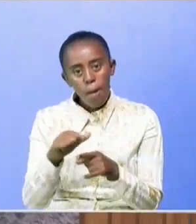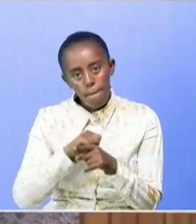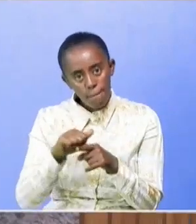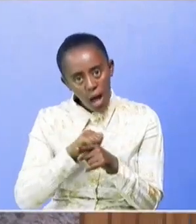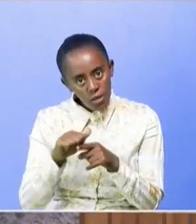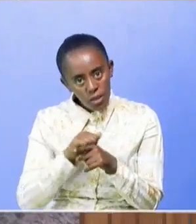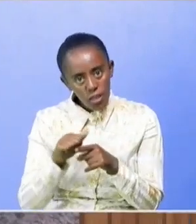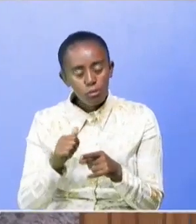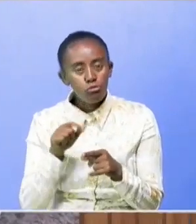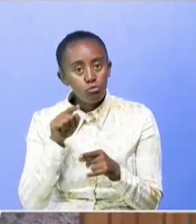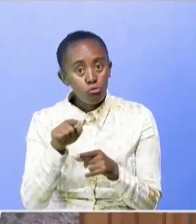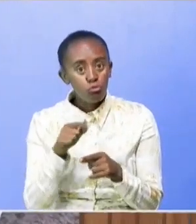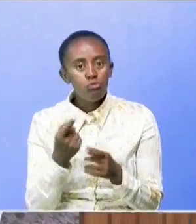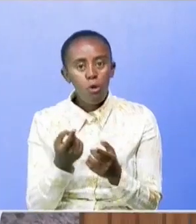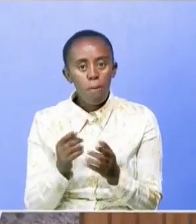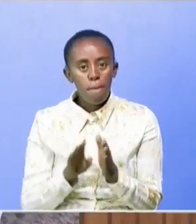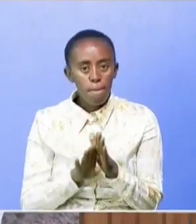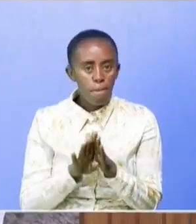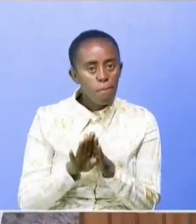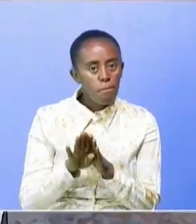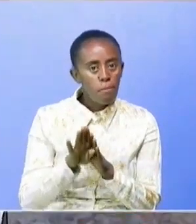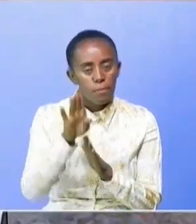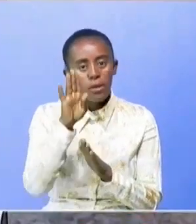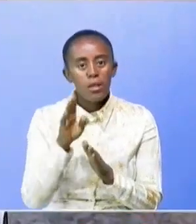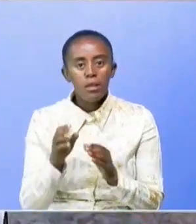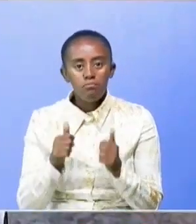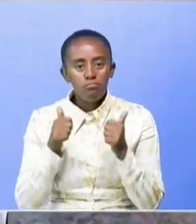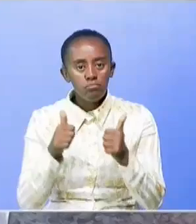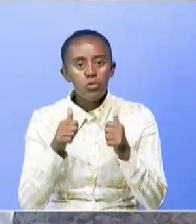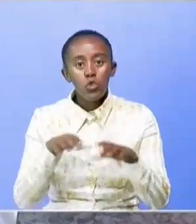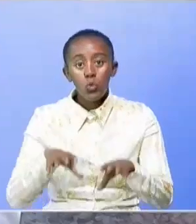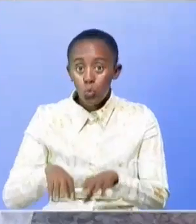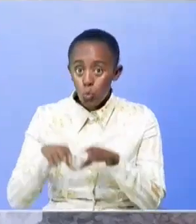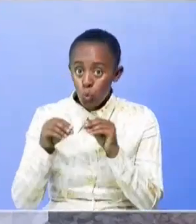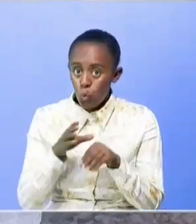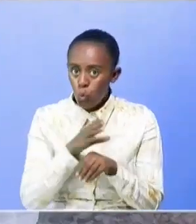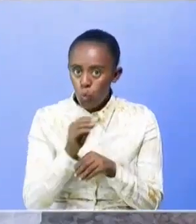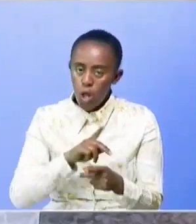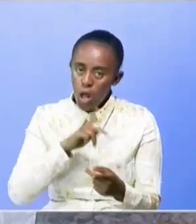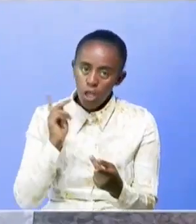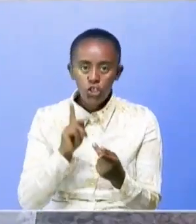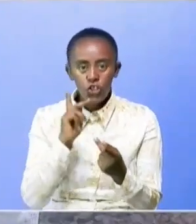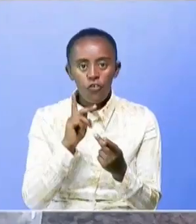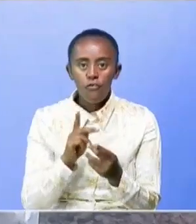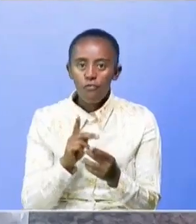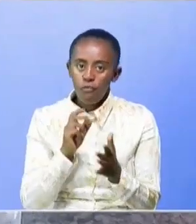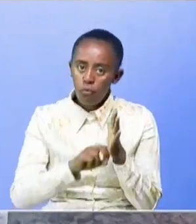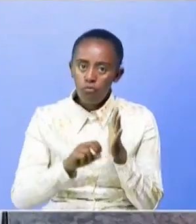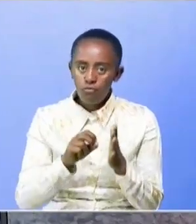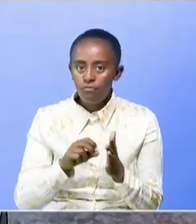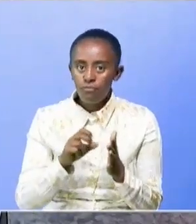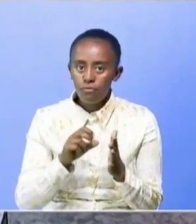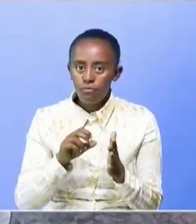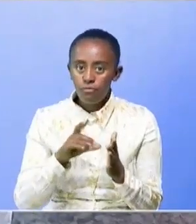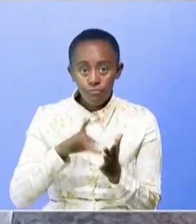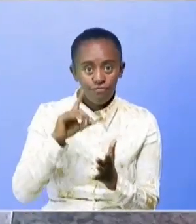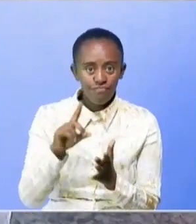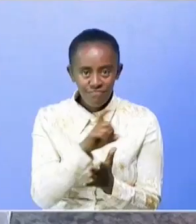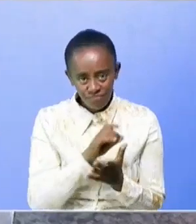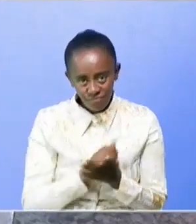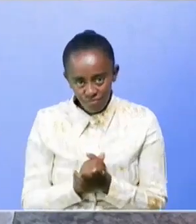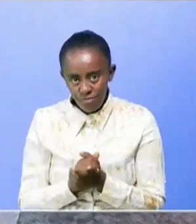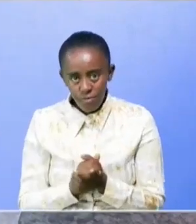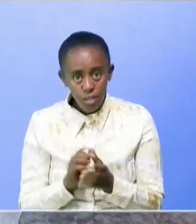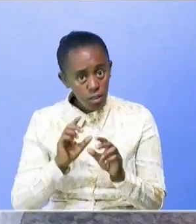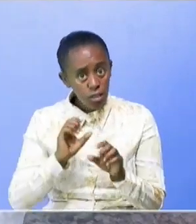practice in order to become great students and in order to achieve great things. So, commitment